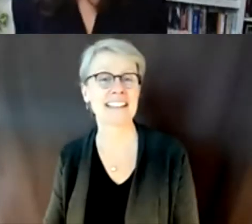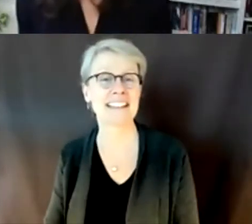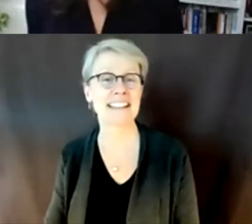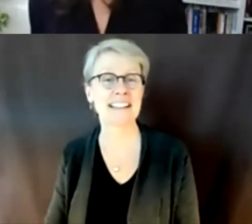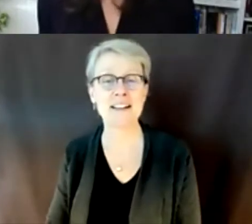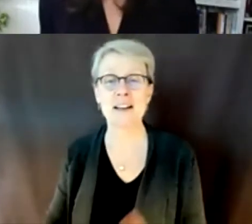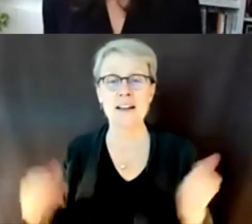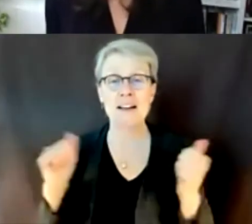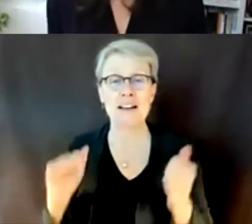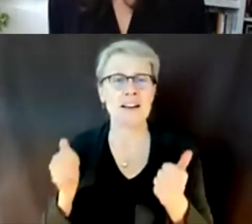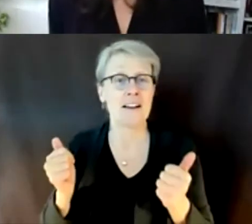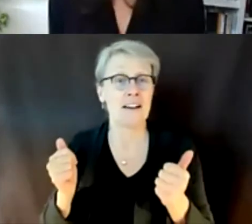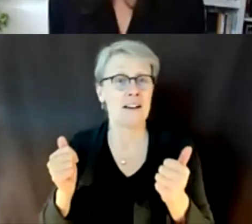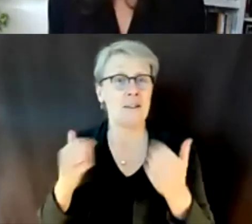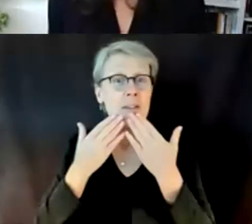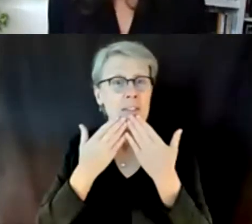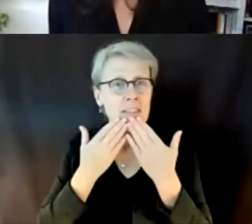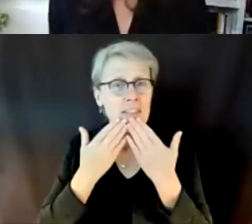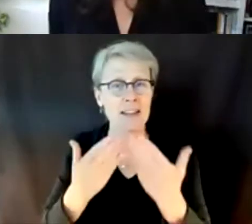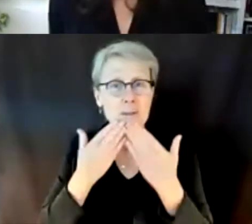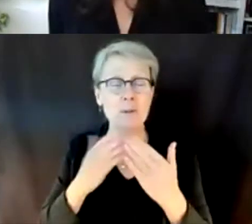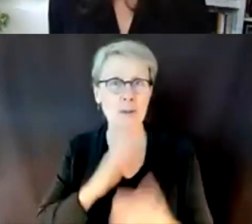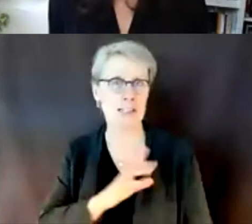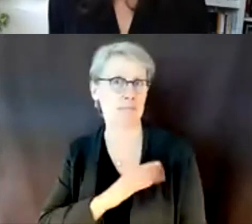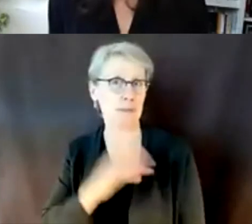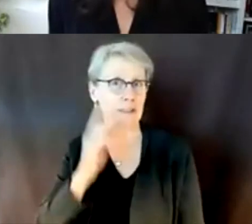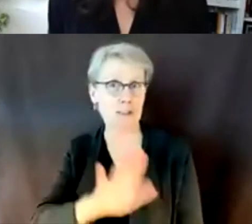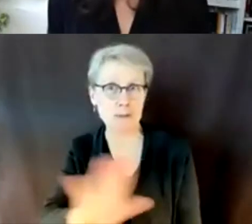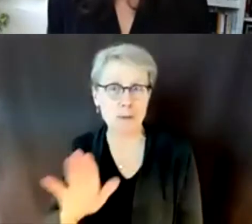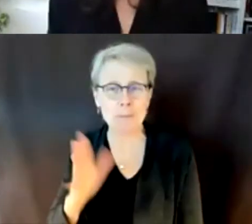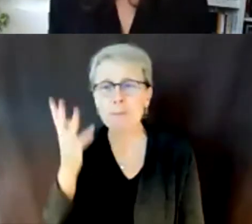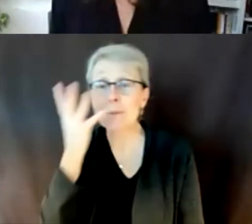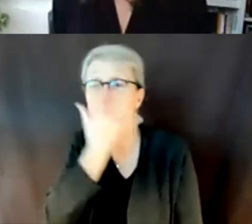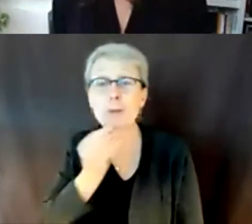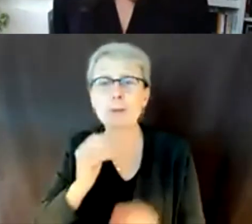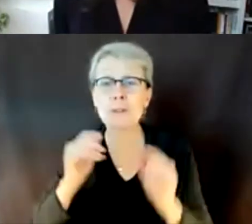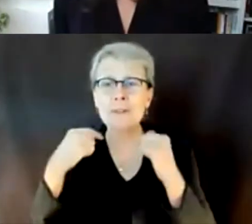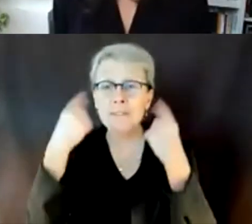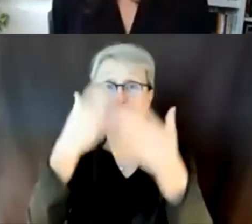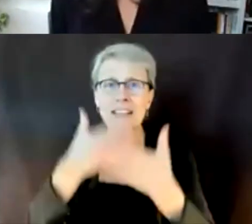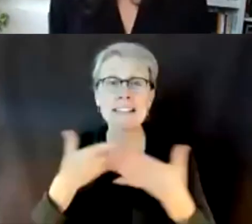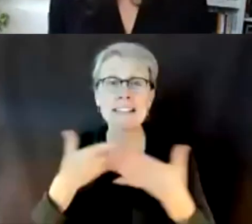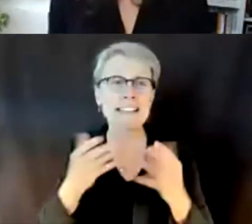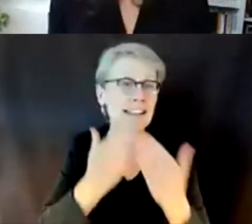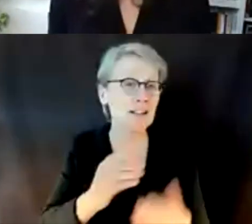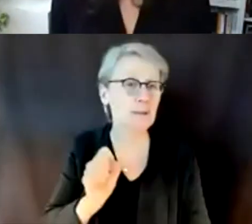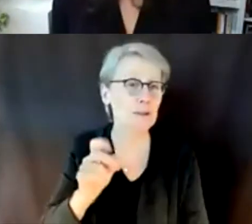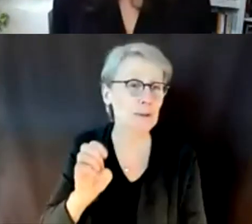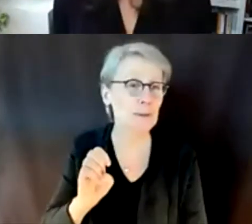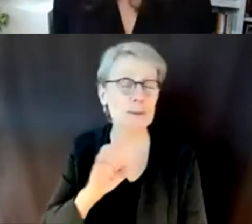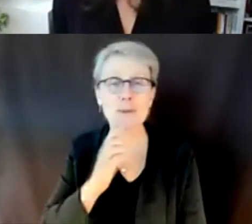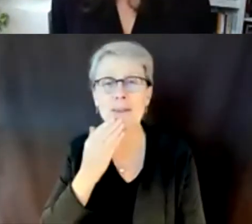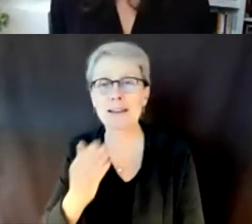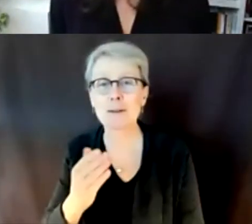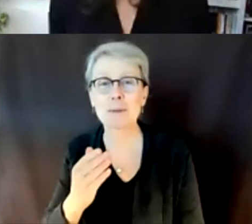Awesome. Well, nice to see all your lovely faces, and thank you so much, Sue. I'm really excited to be here, and I